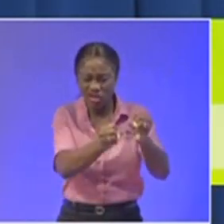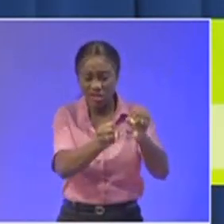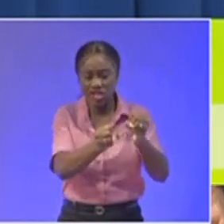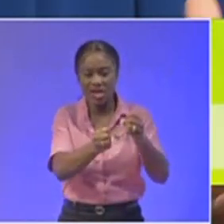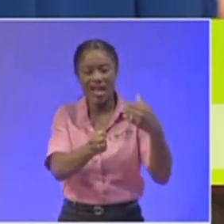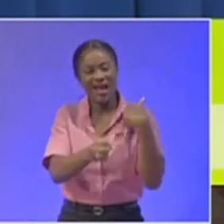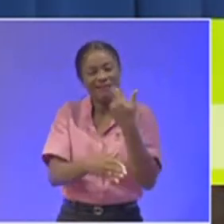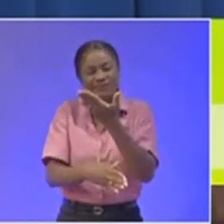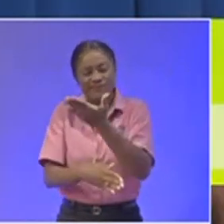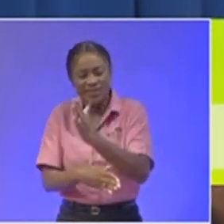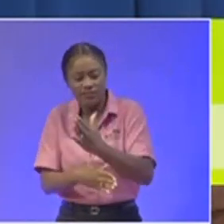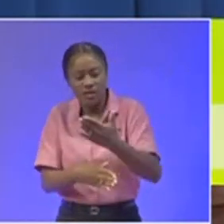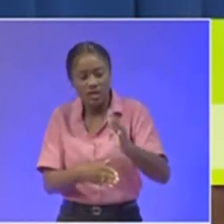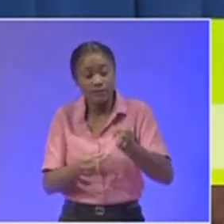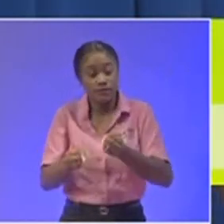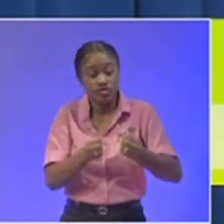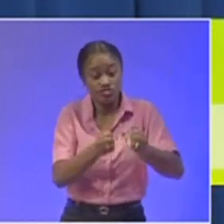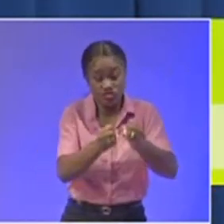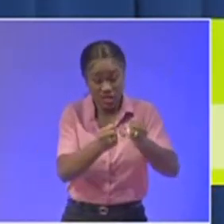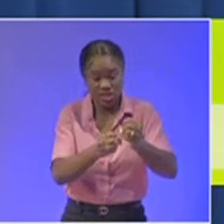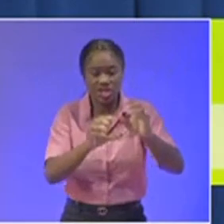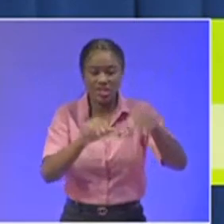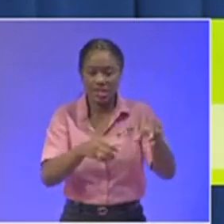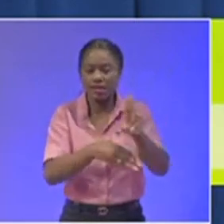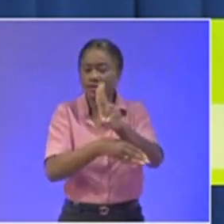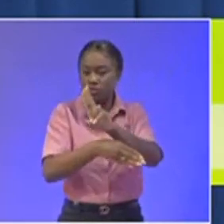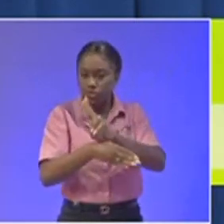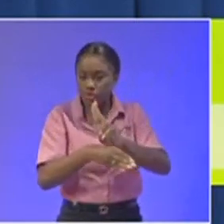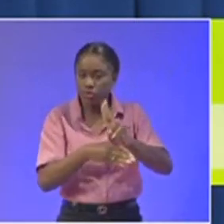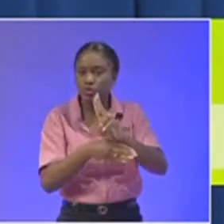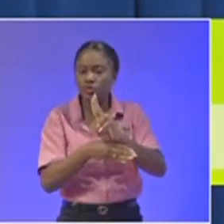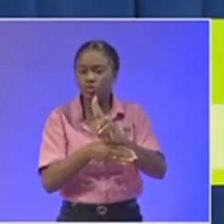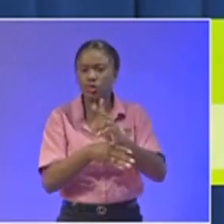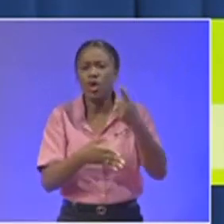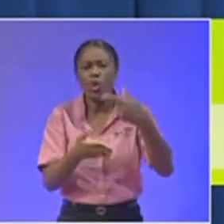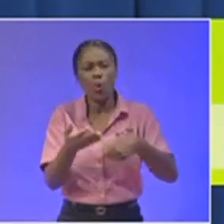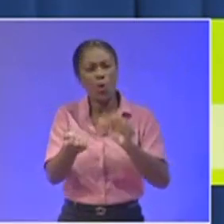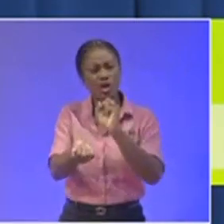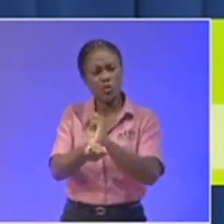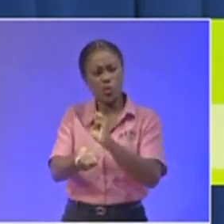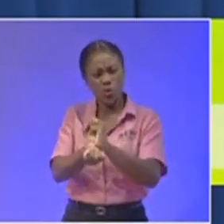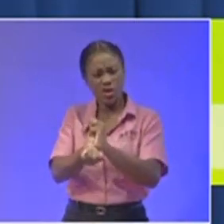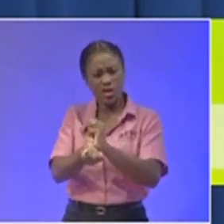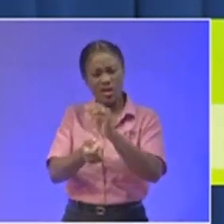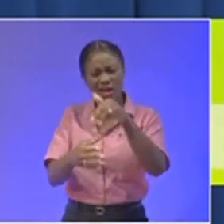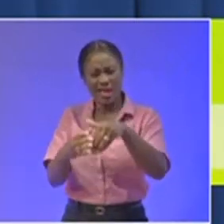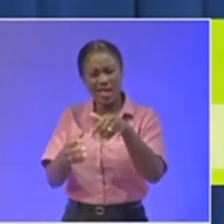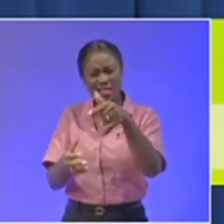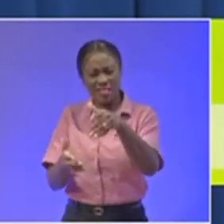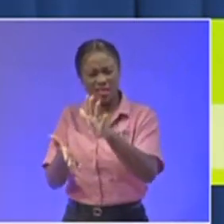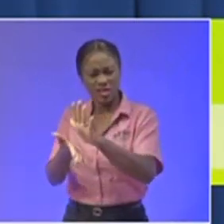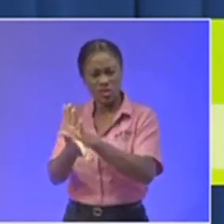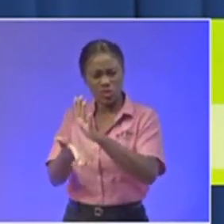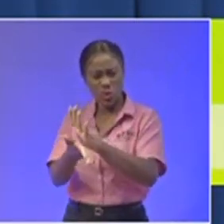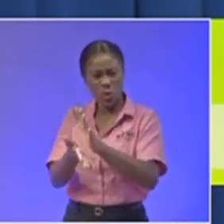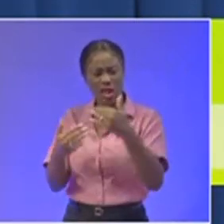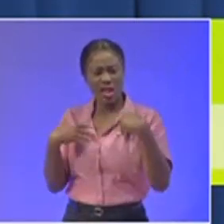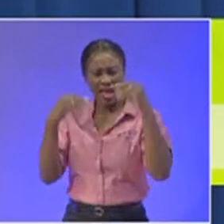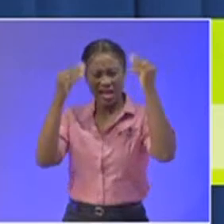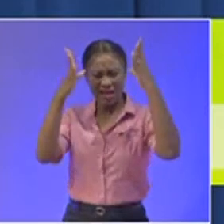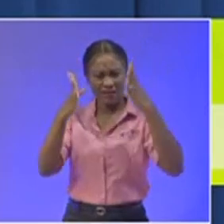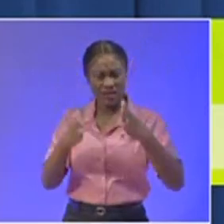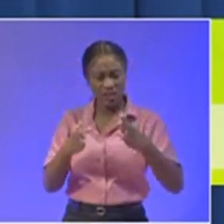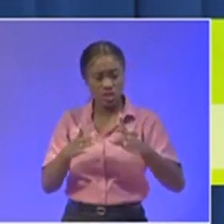have universities that are leading the way in finding out what works within schools. We have teachers who are involved in research, so they go